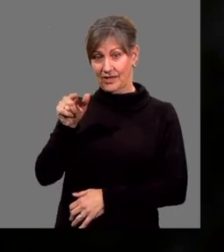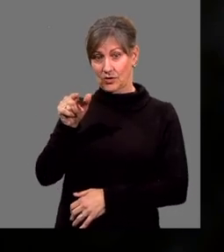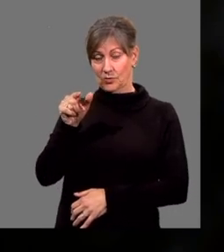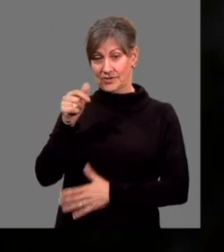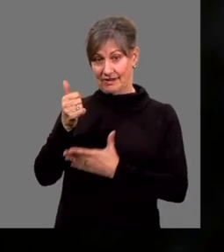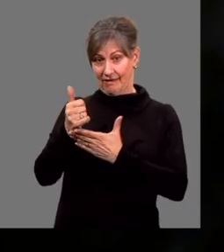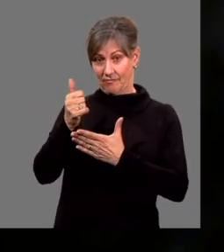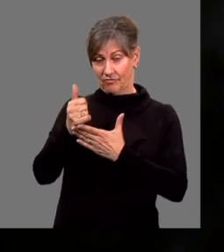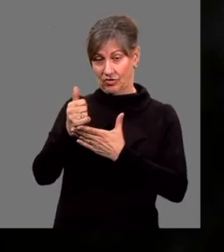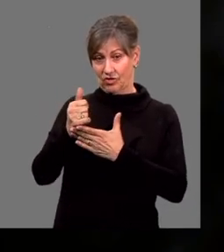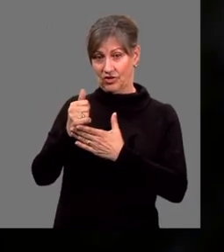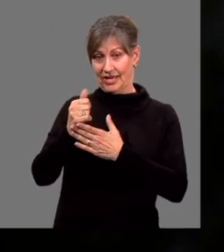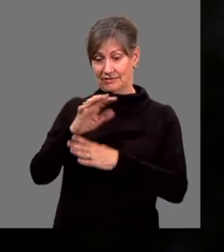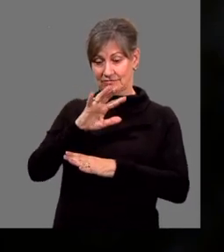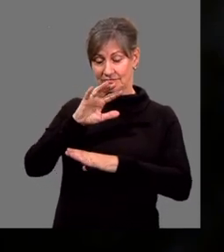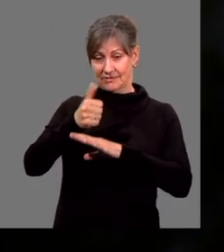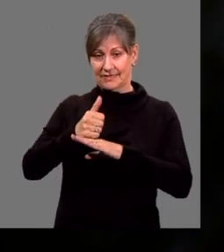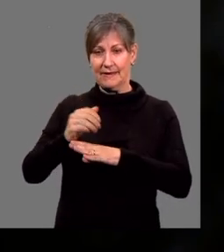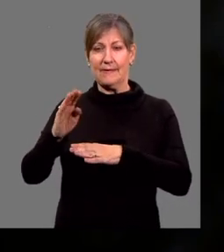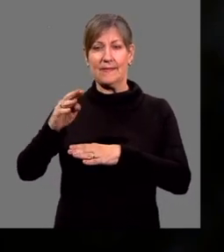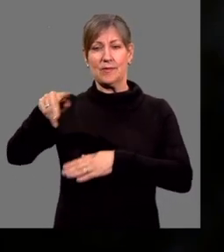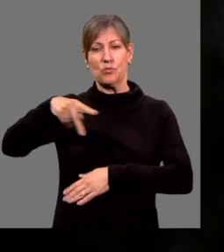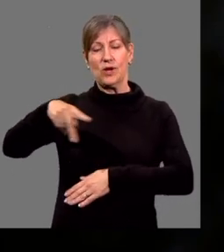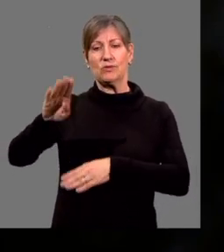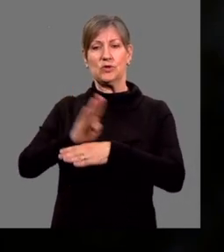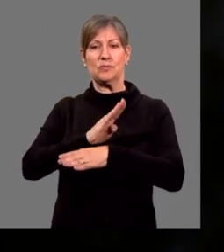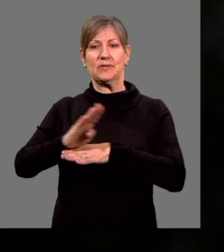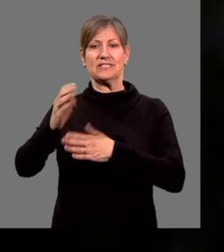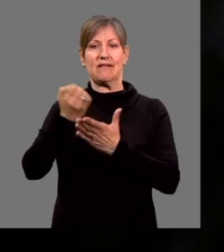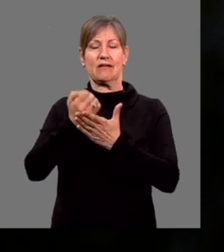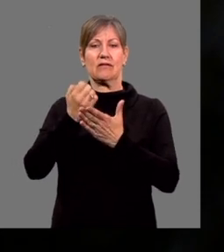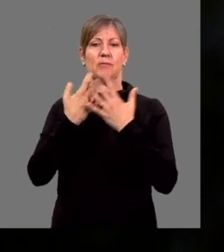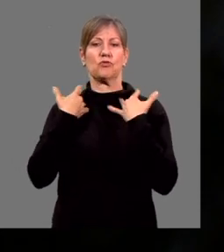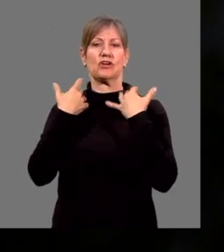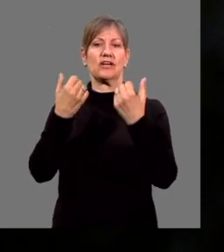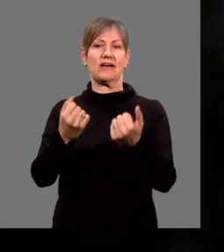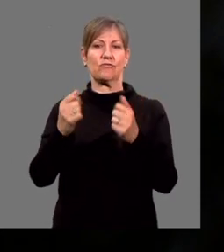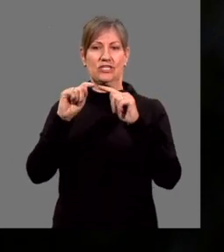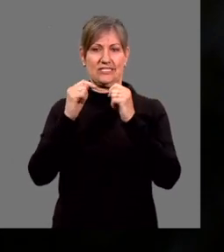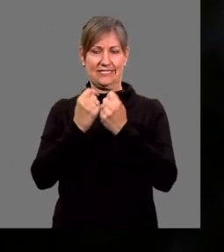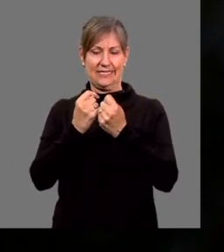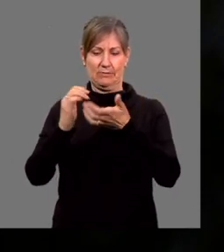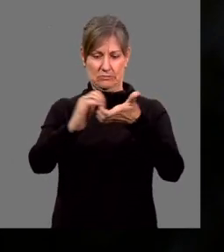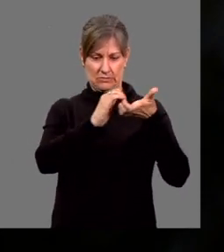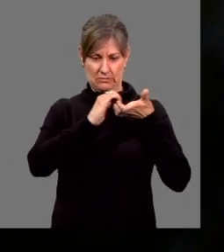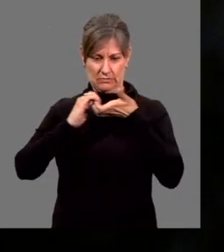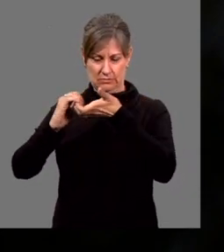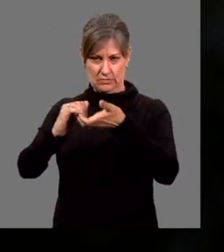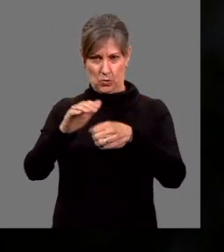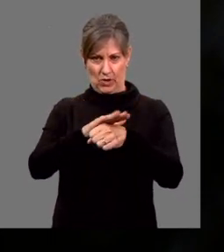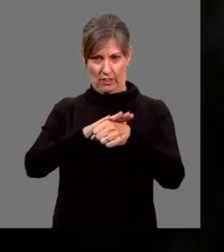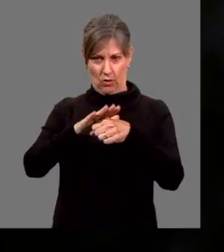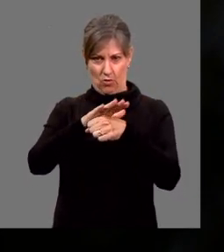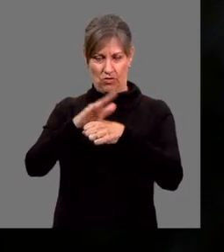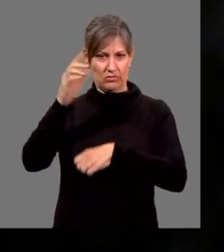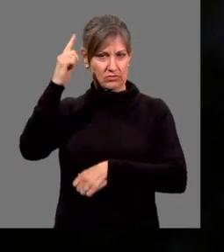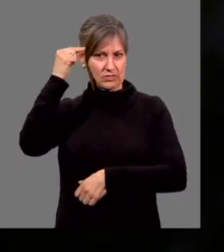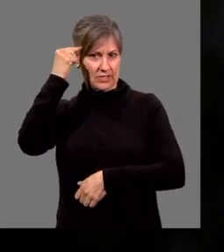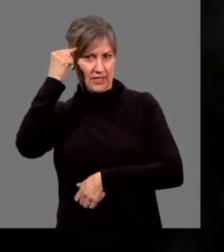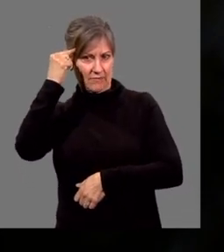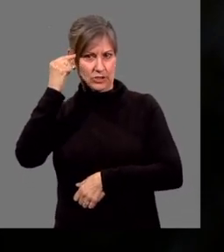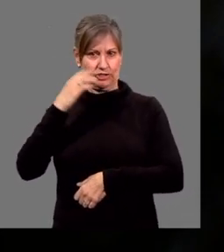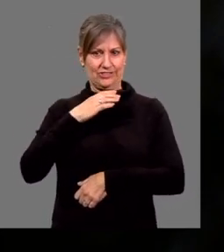was instrumental in the creation of the Pueblo Business Economic Recovery Team, a collaboration amongst local